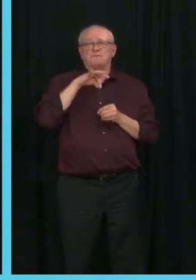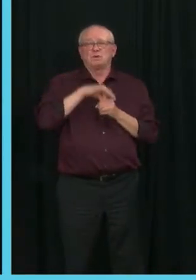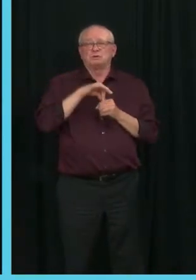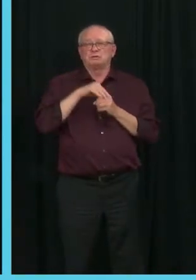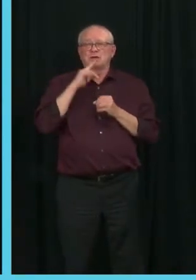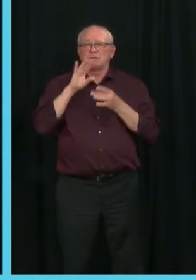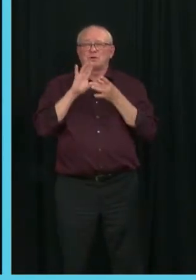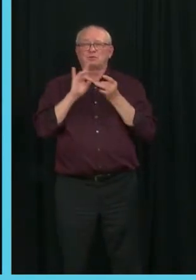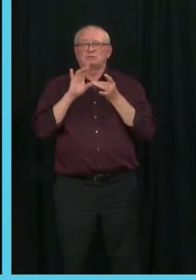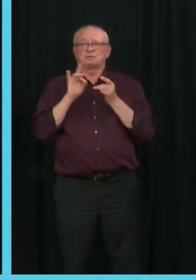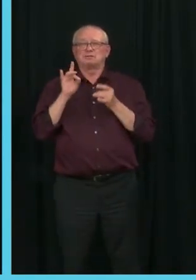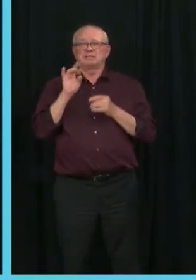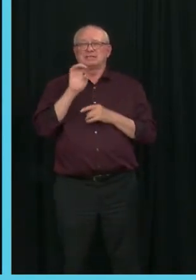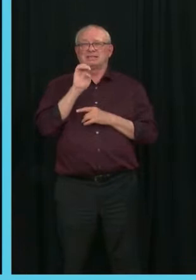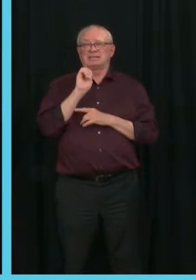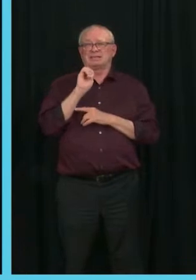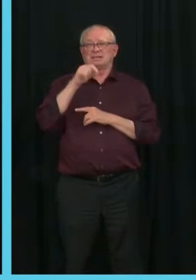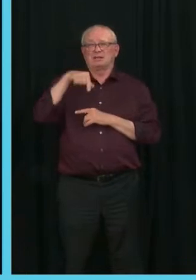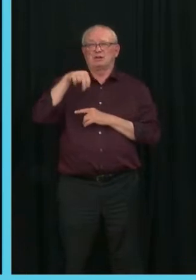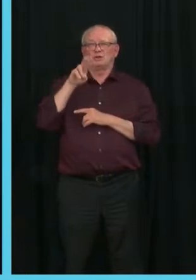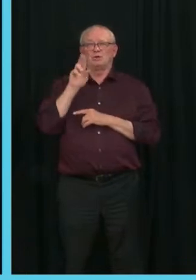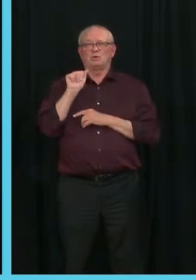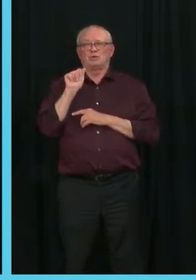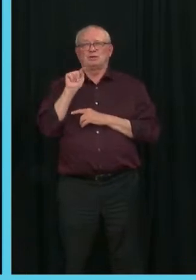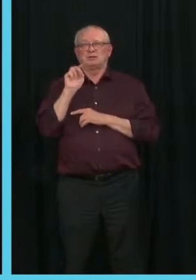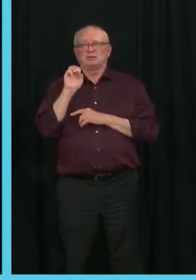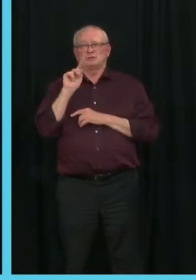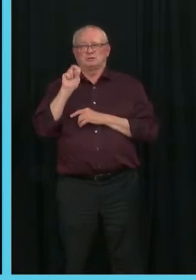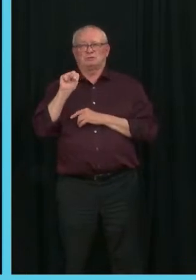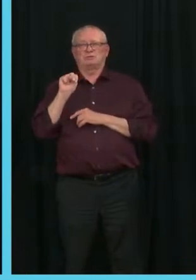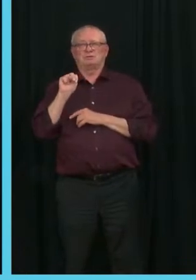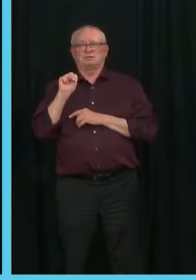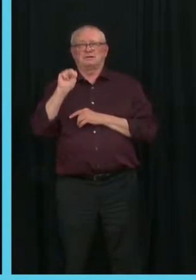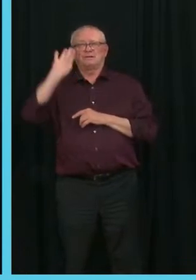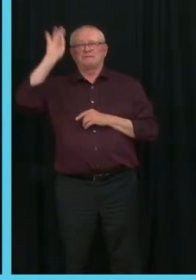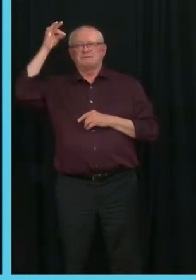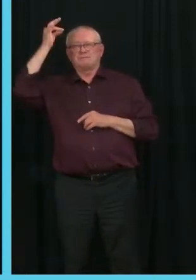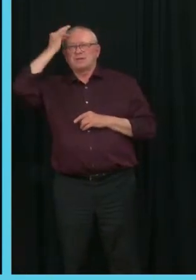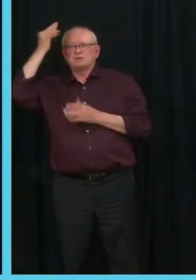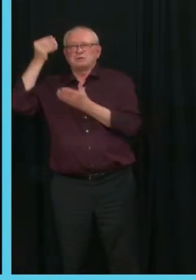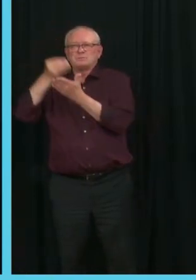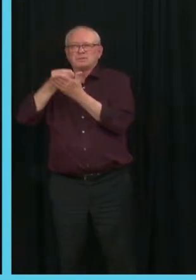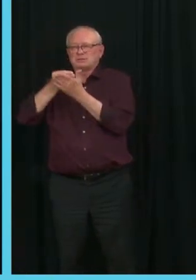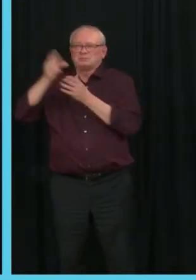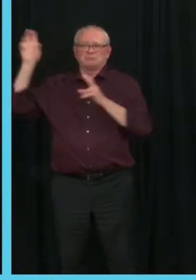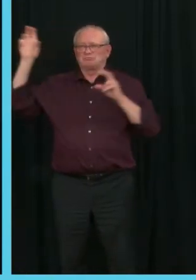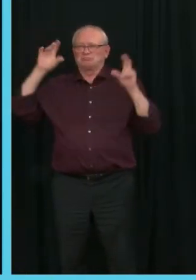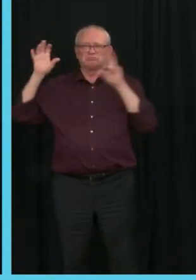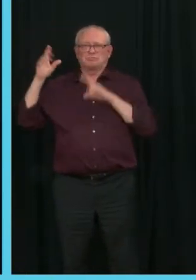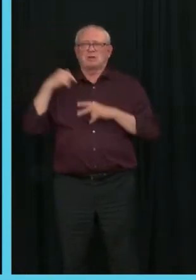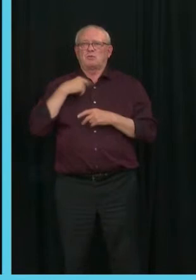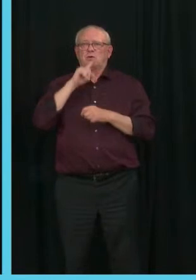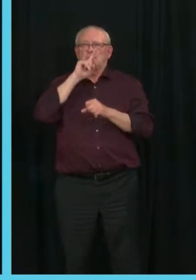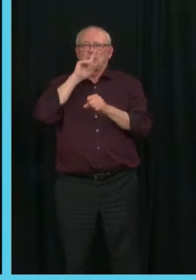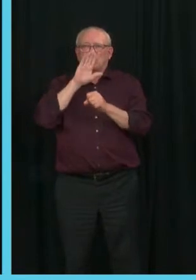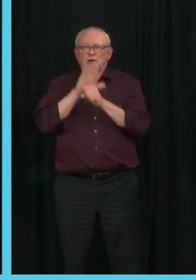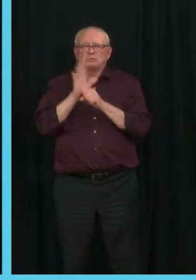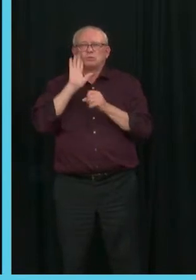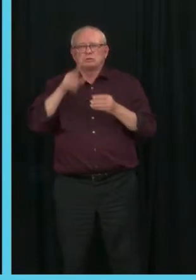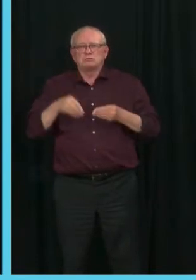is exactly what we promised Albertans we would do at the last election. The vast majority of Albertans that I've heard